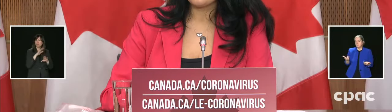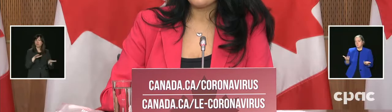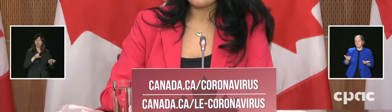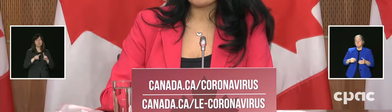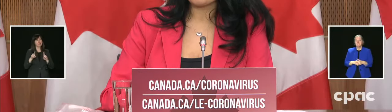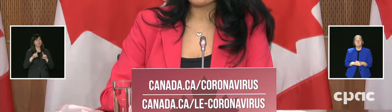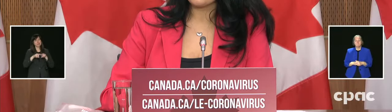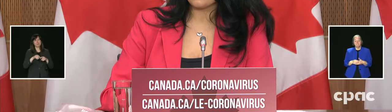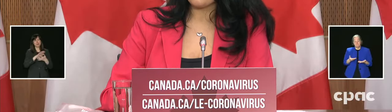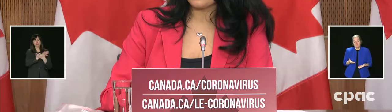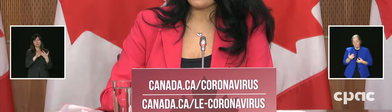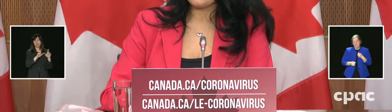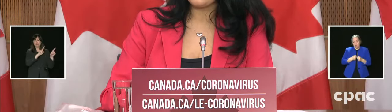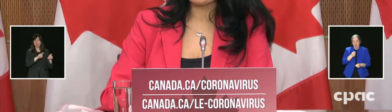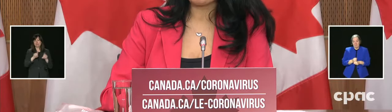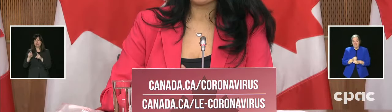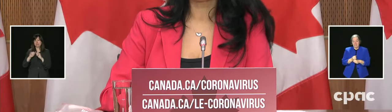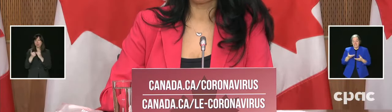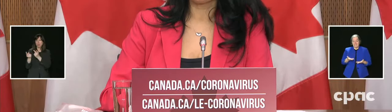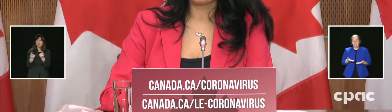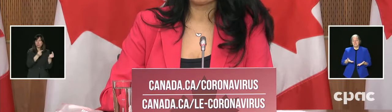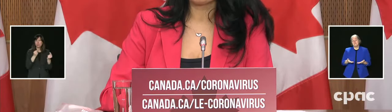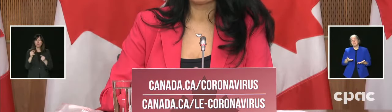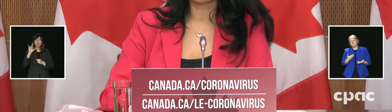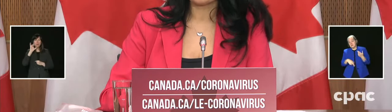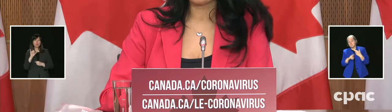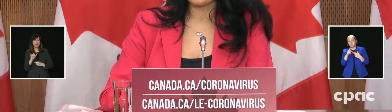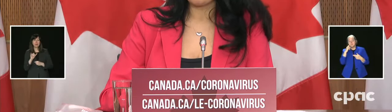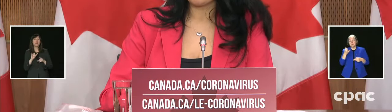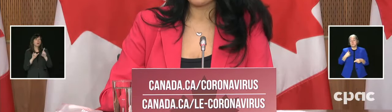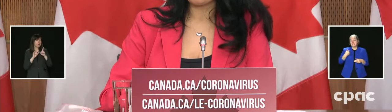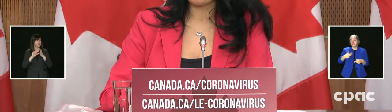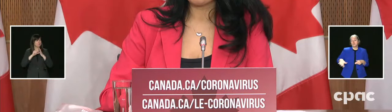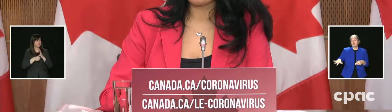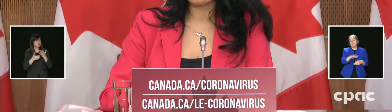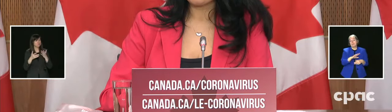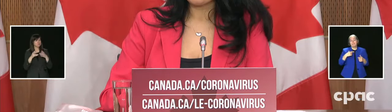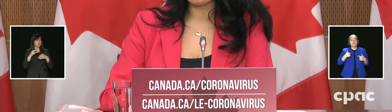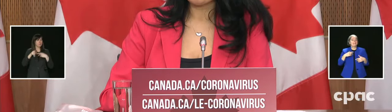trials are conducted, and most importantly, the results that we get from them.